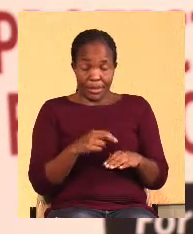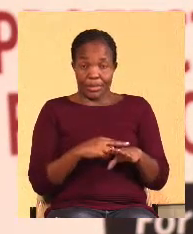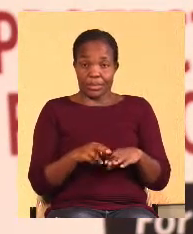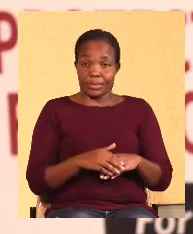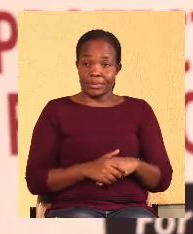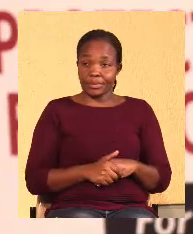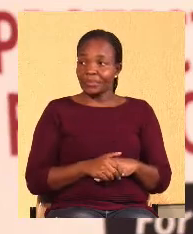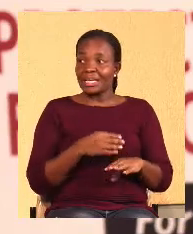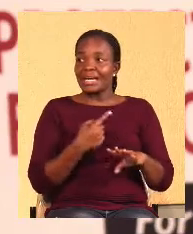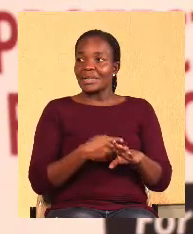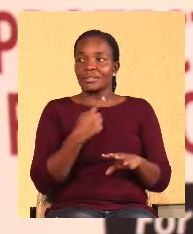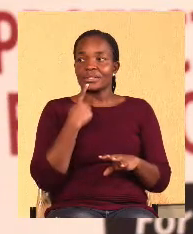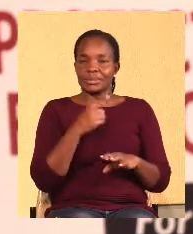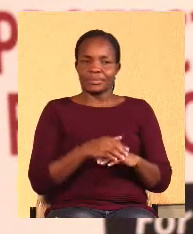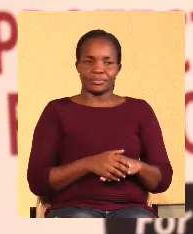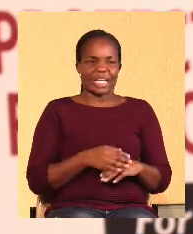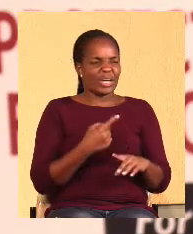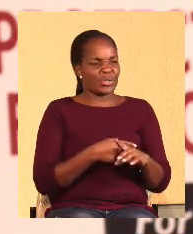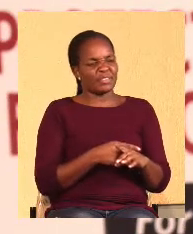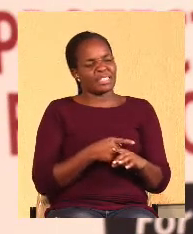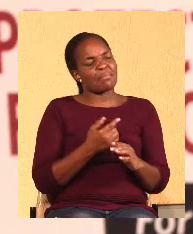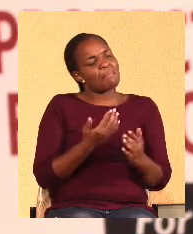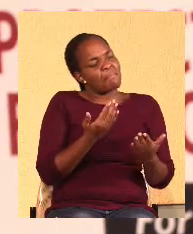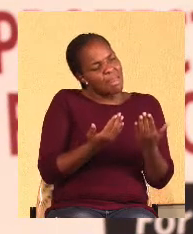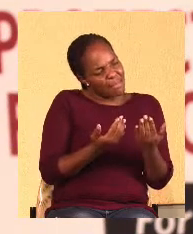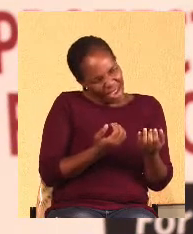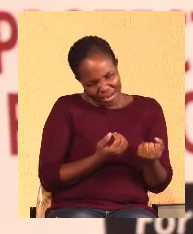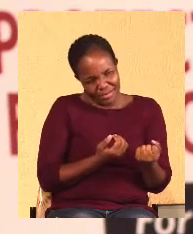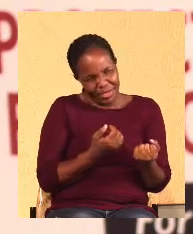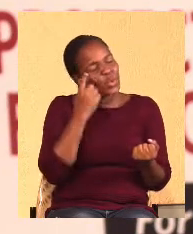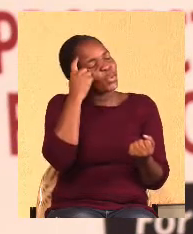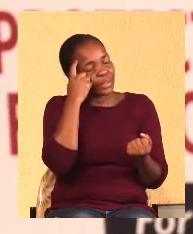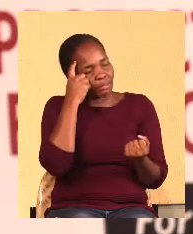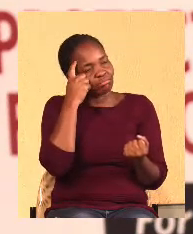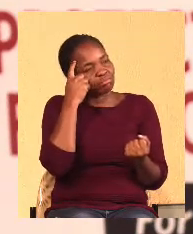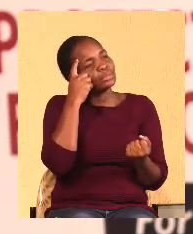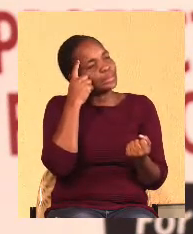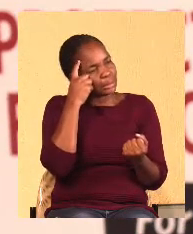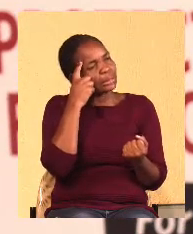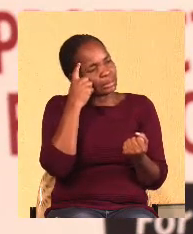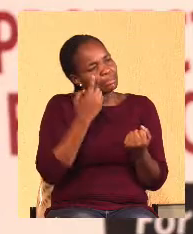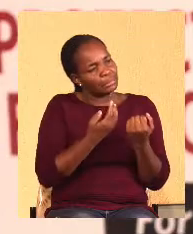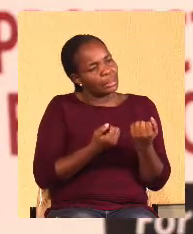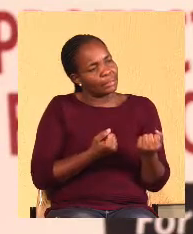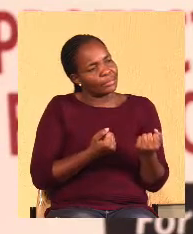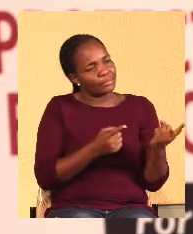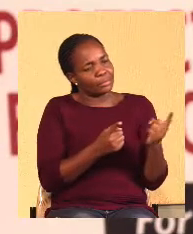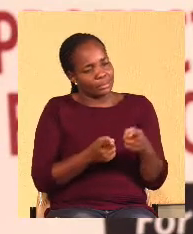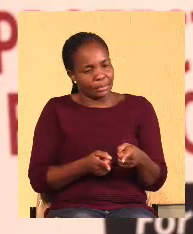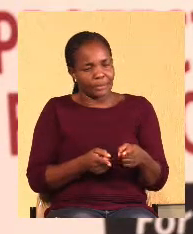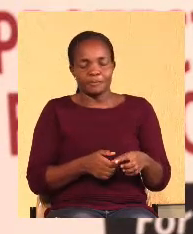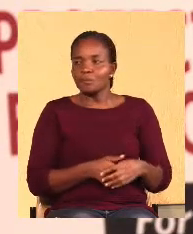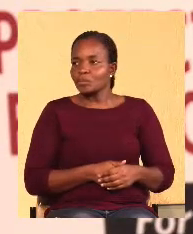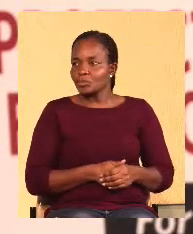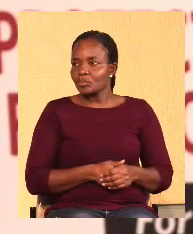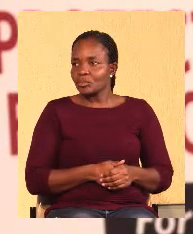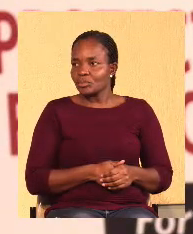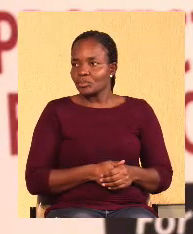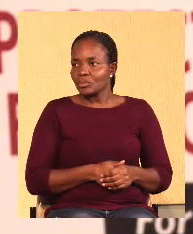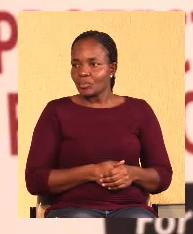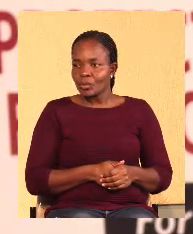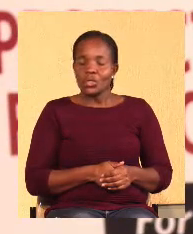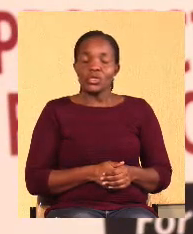again, always the beginning is a suspect. It's a suspected case for whom the testing of COVID-19 is